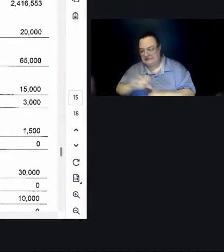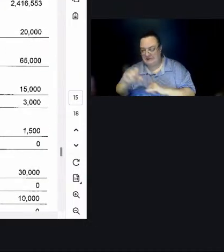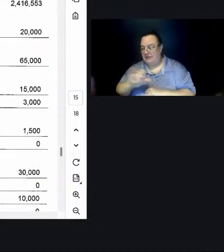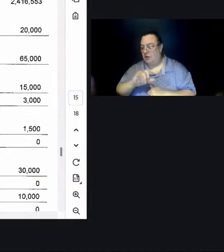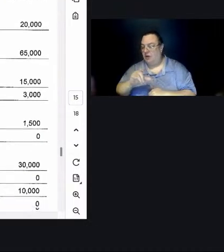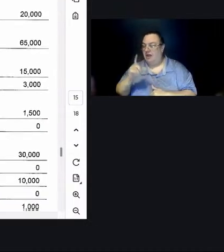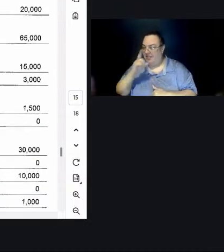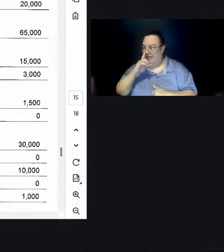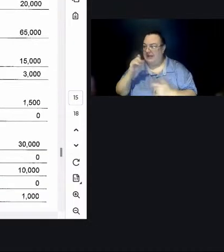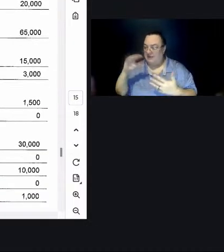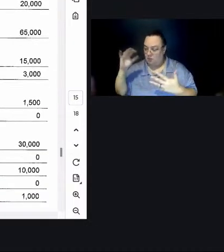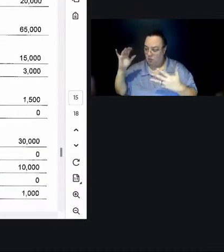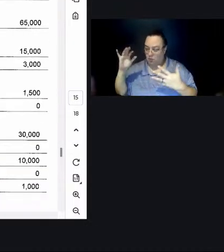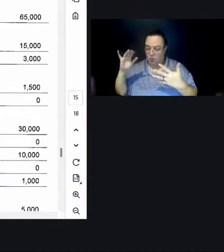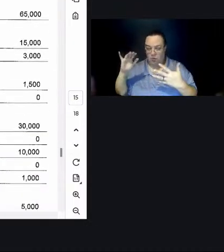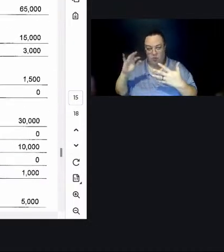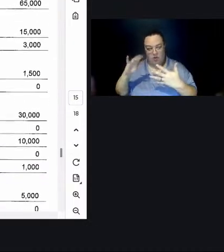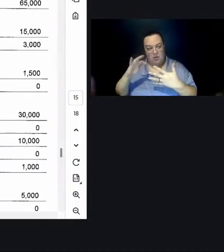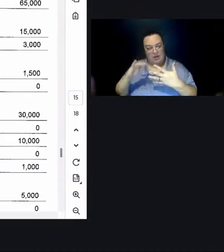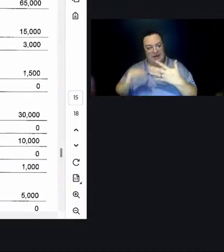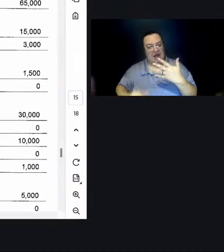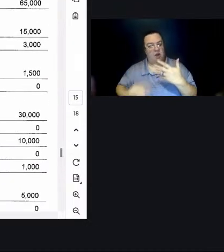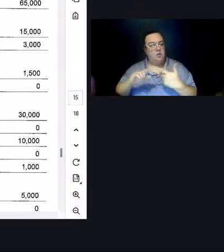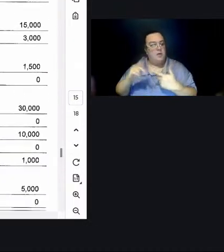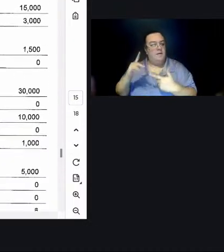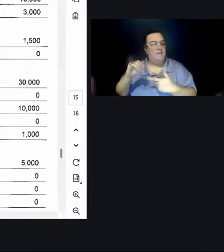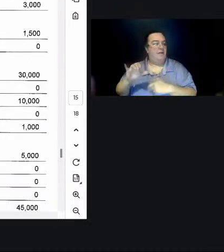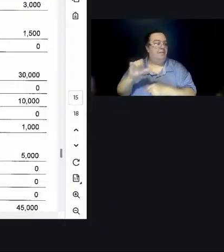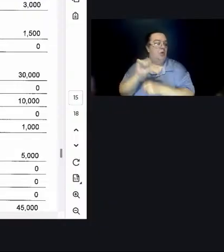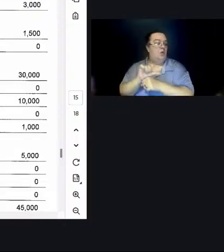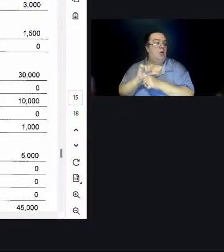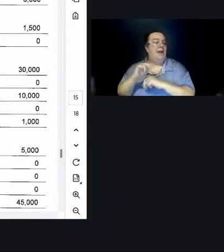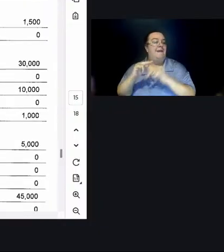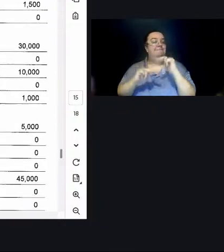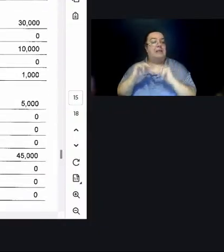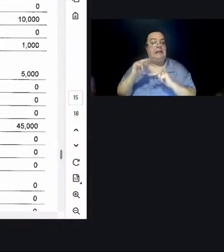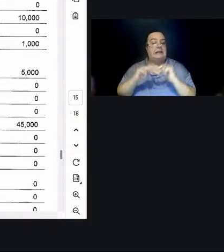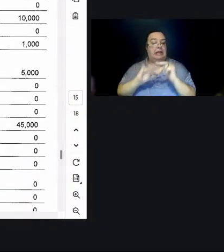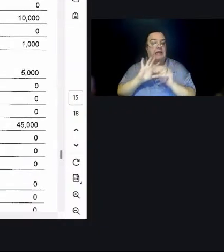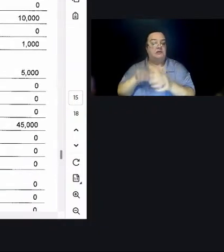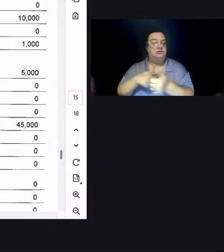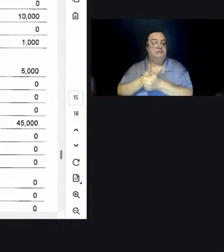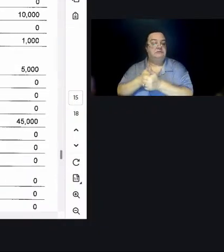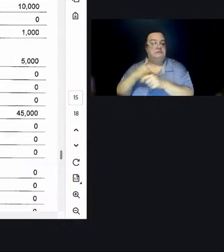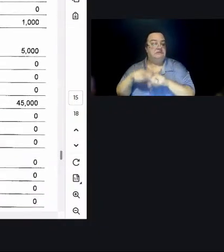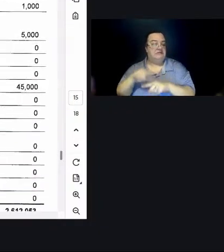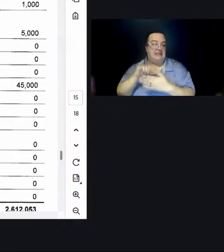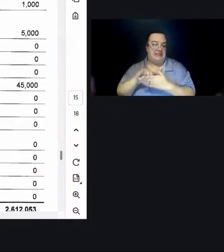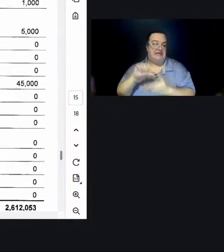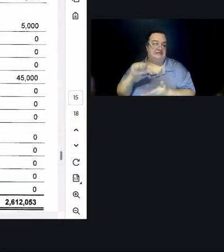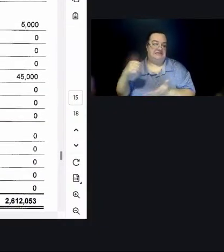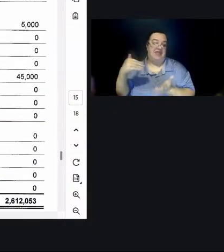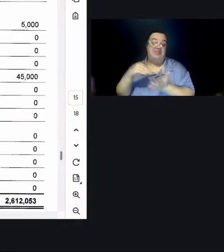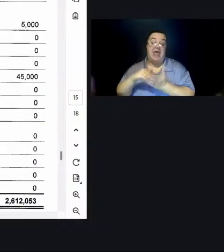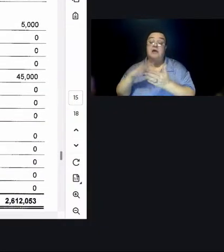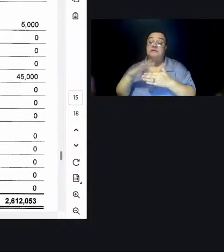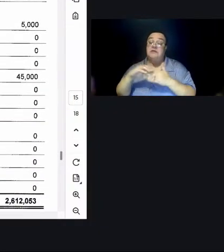go all the way down to the Public Works building contingencies, that is $10,000 lower